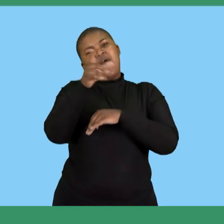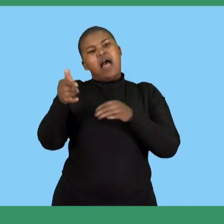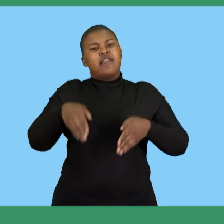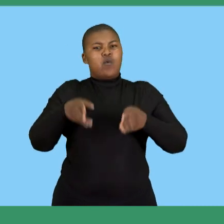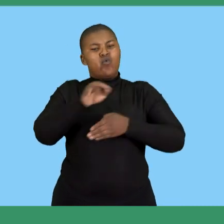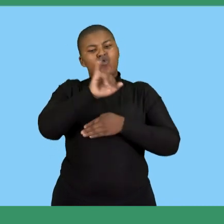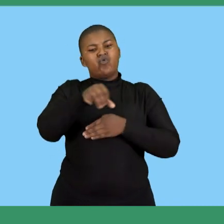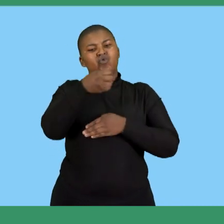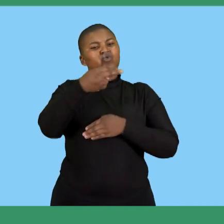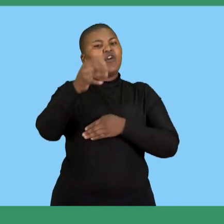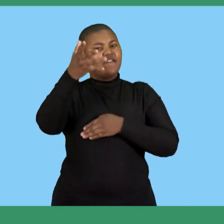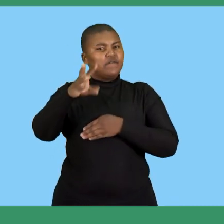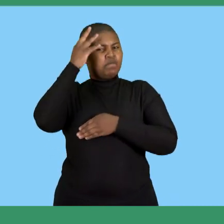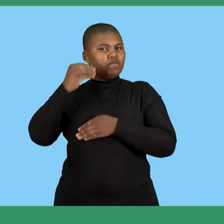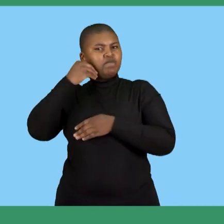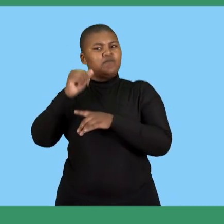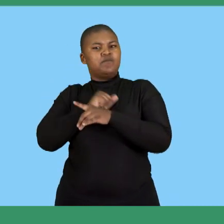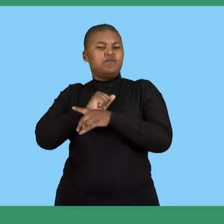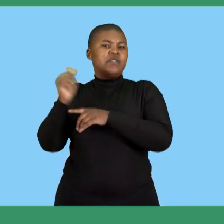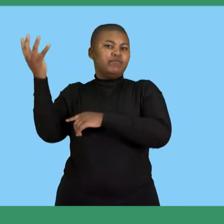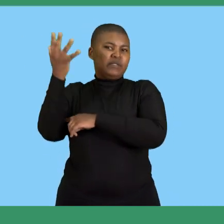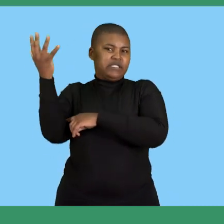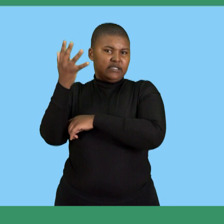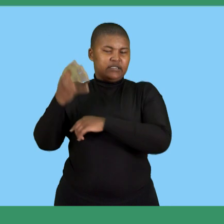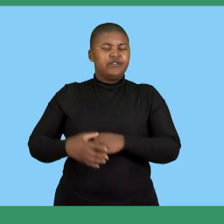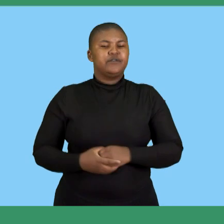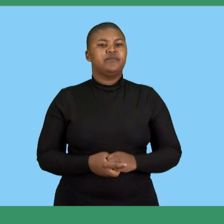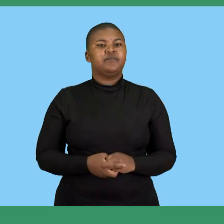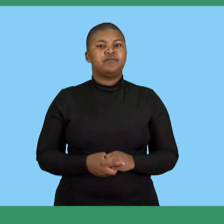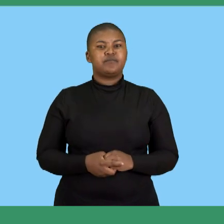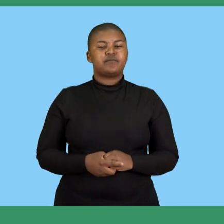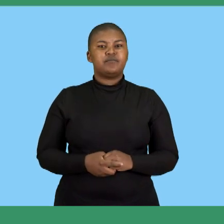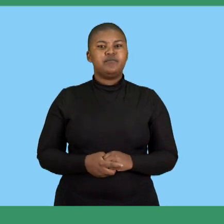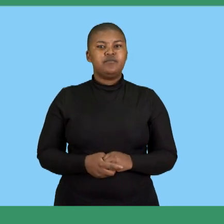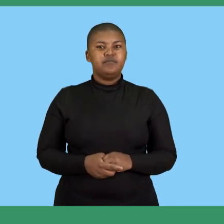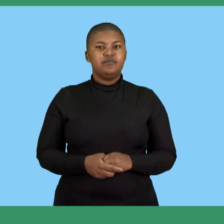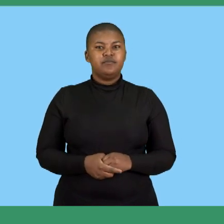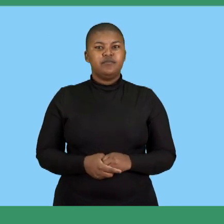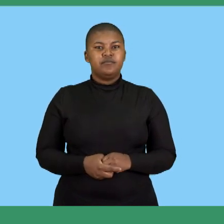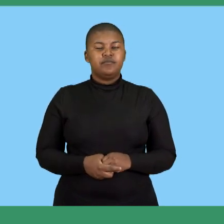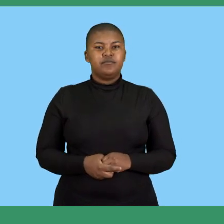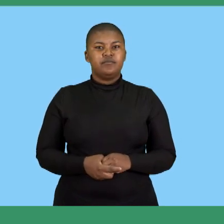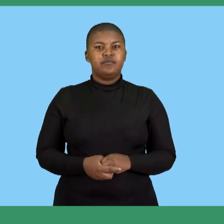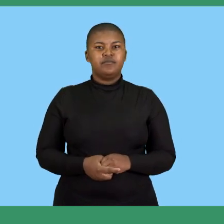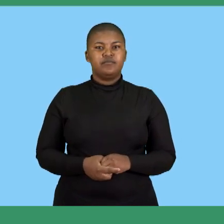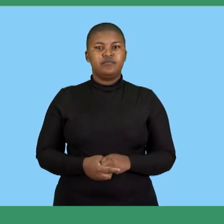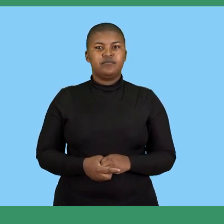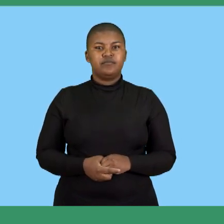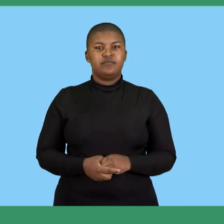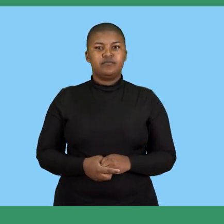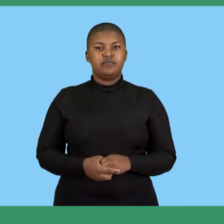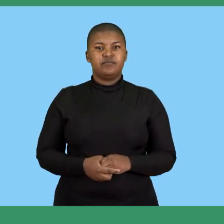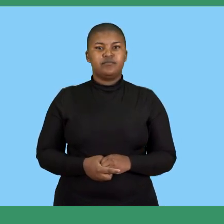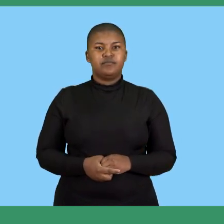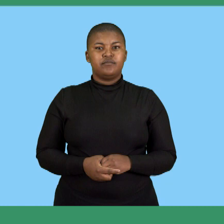other factors that John considered when he was preparing for a presentation, or the other factors